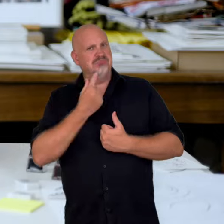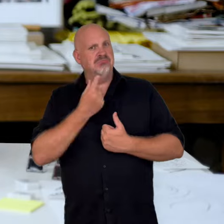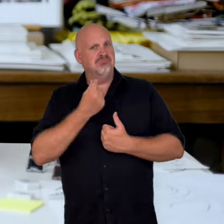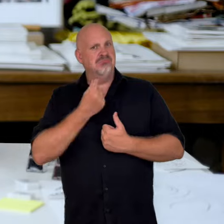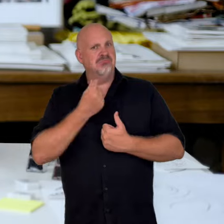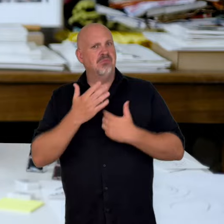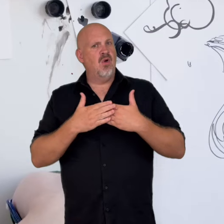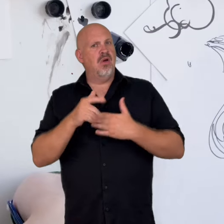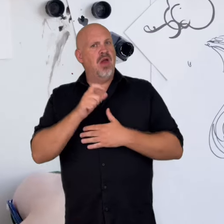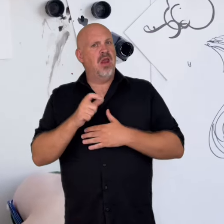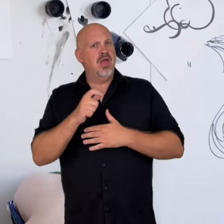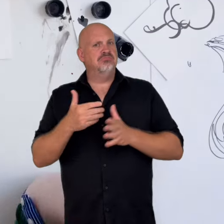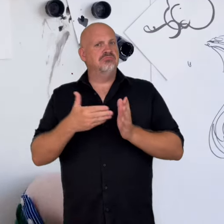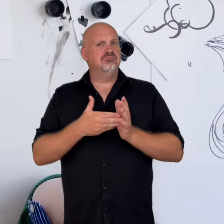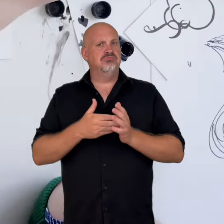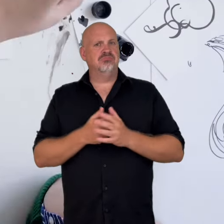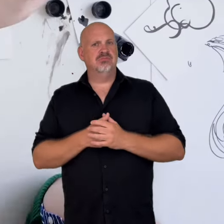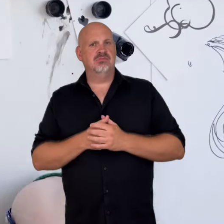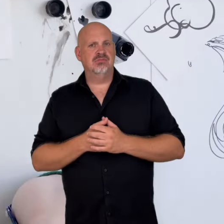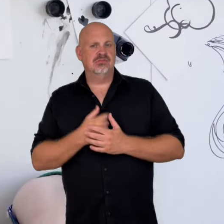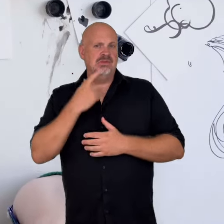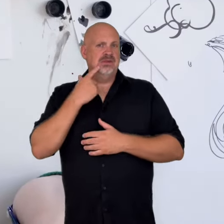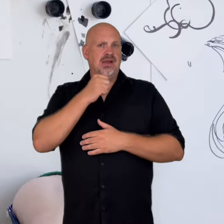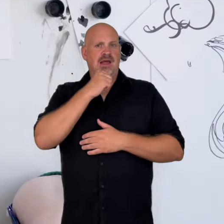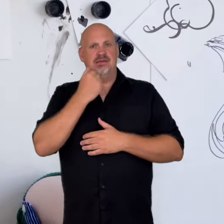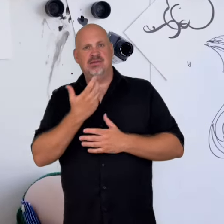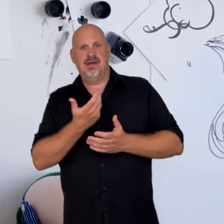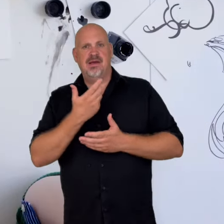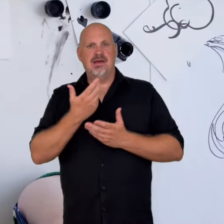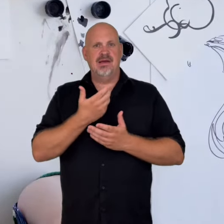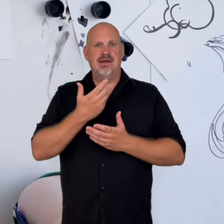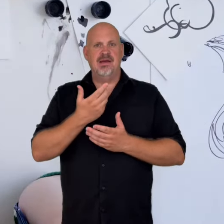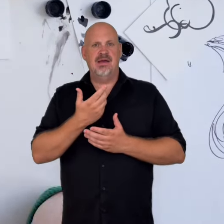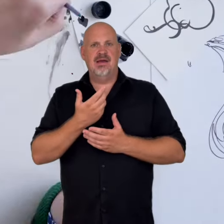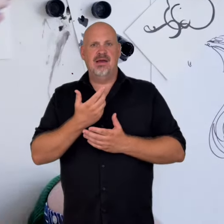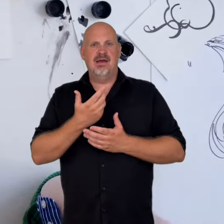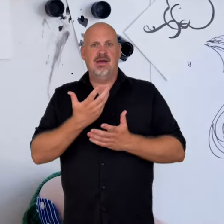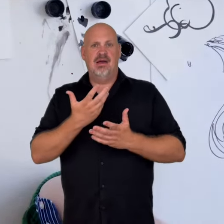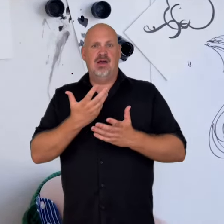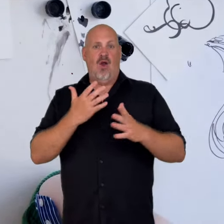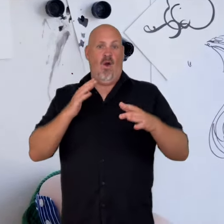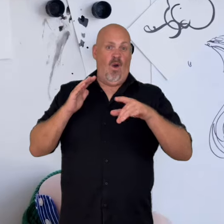small elements are really sort of helping, and then these sort of larger